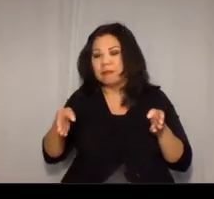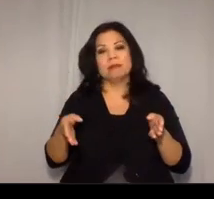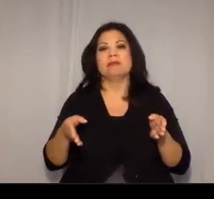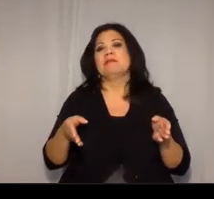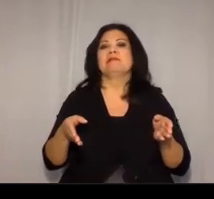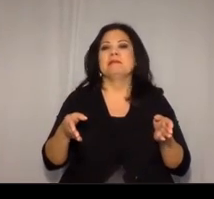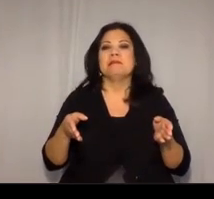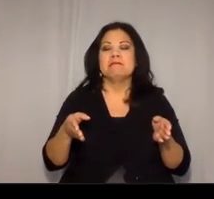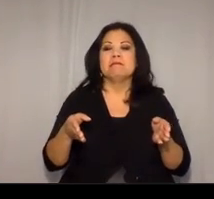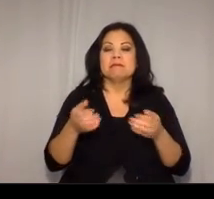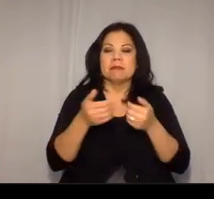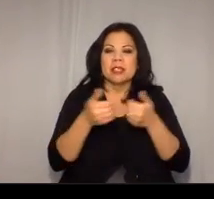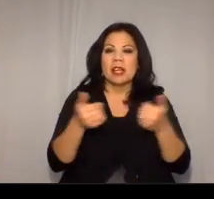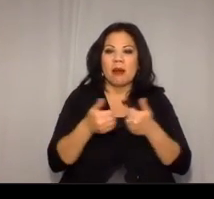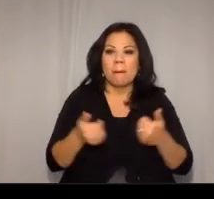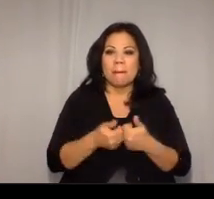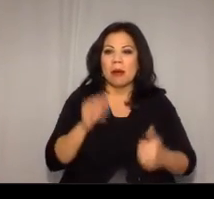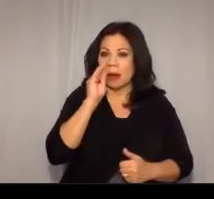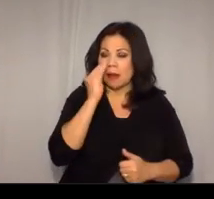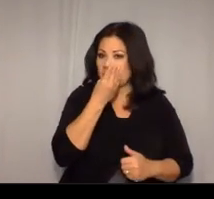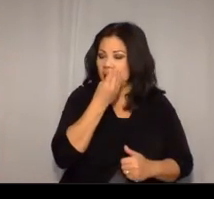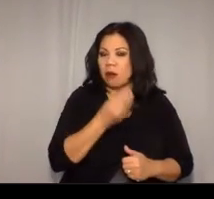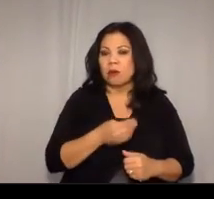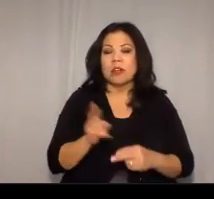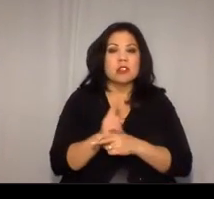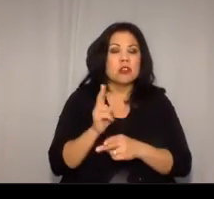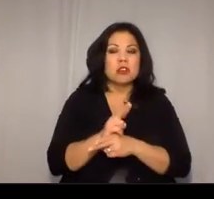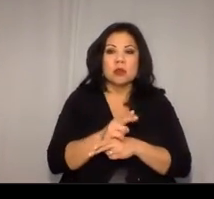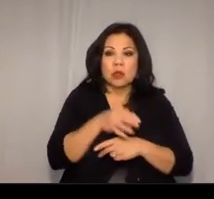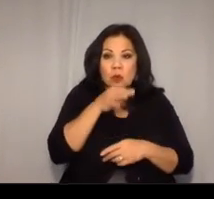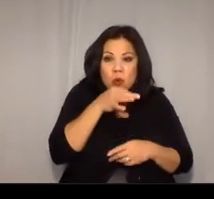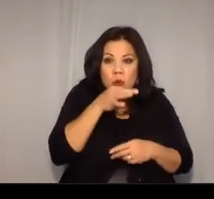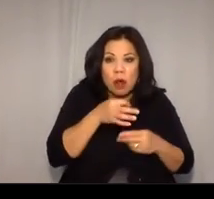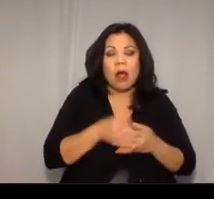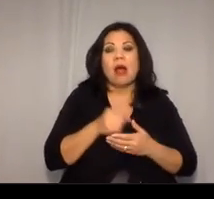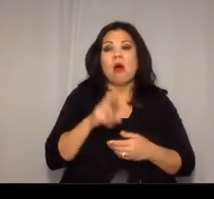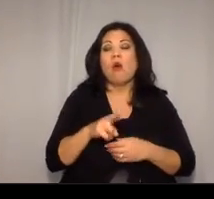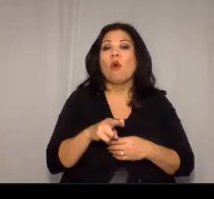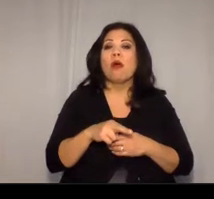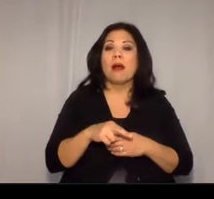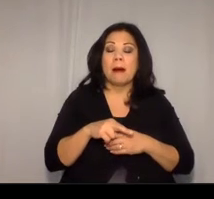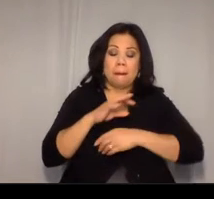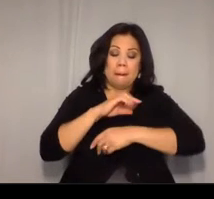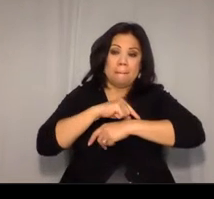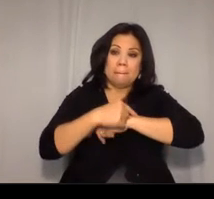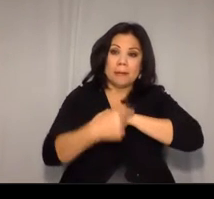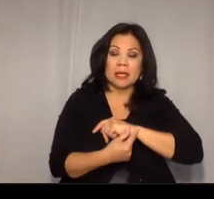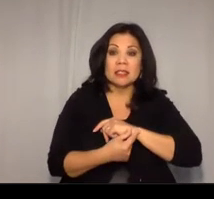either straws, beads, or even if you have macaroni at home, you could use